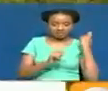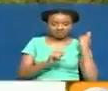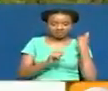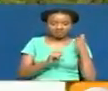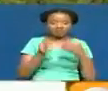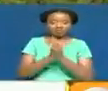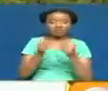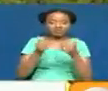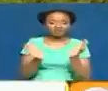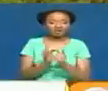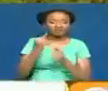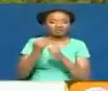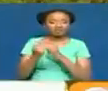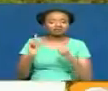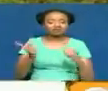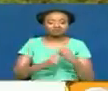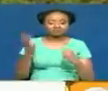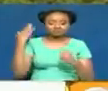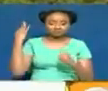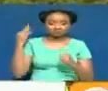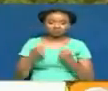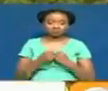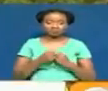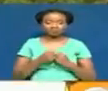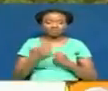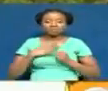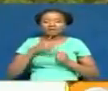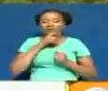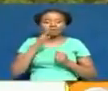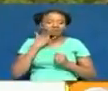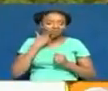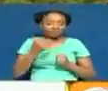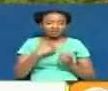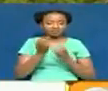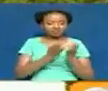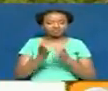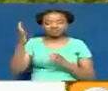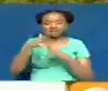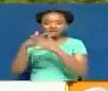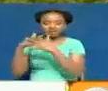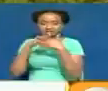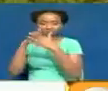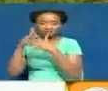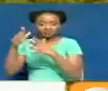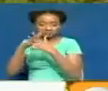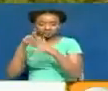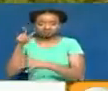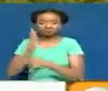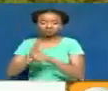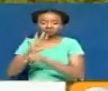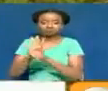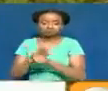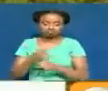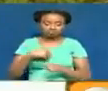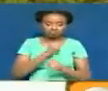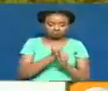market. So I did it a little bit larger scale. My parents have a business back in the U.S. that use a lot of produce, so I